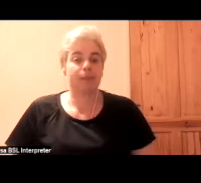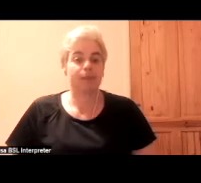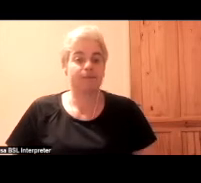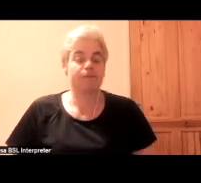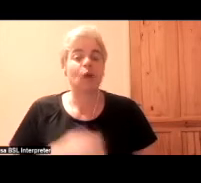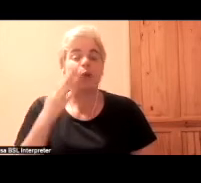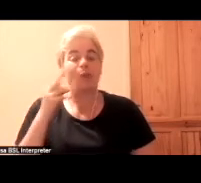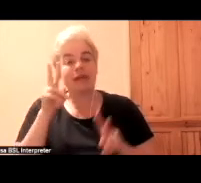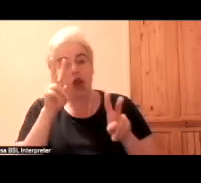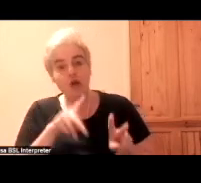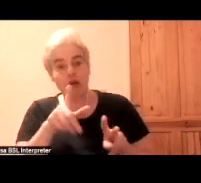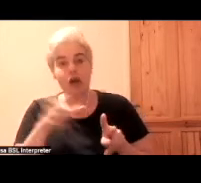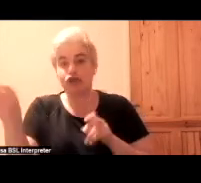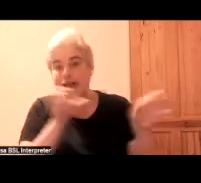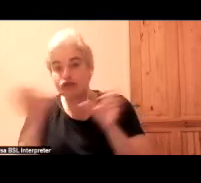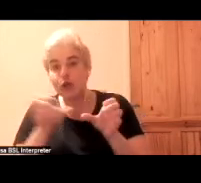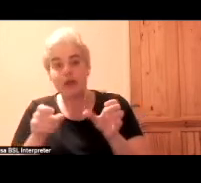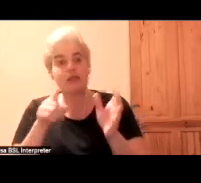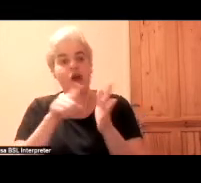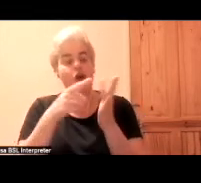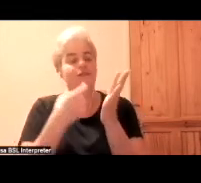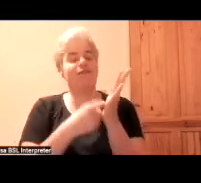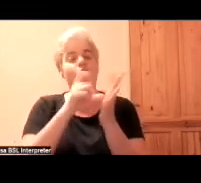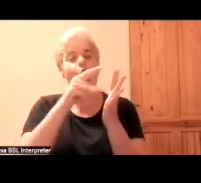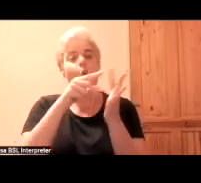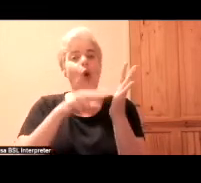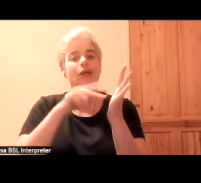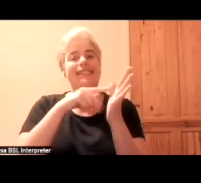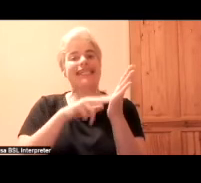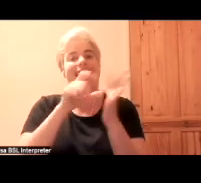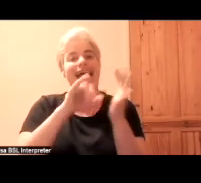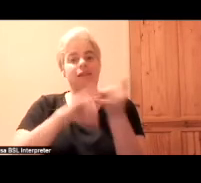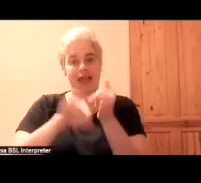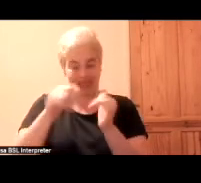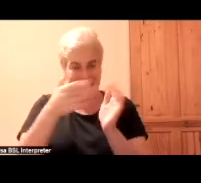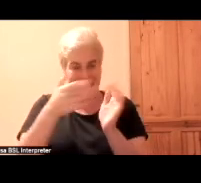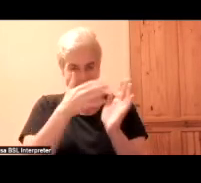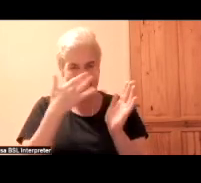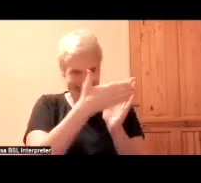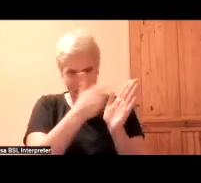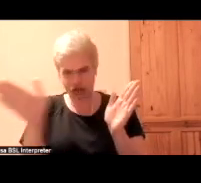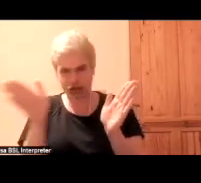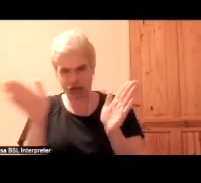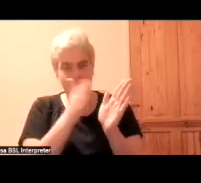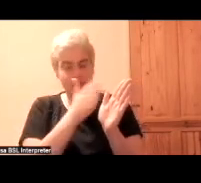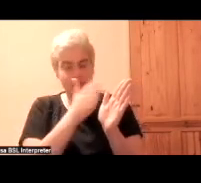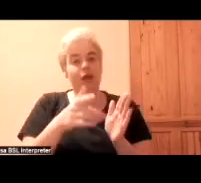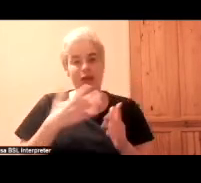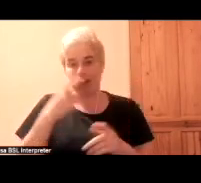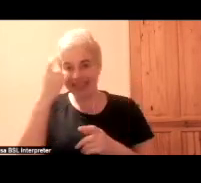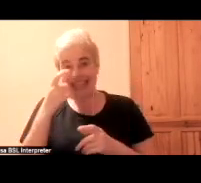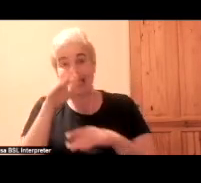When we look at the recruitment of ordinands and their respective ages, we are not just thinking about the